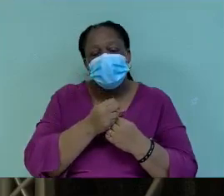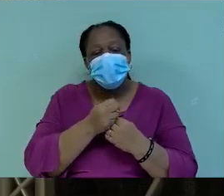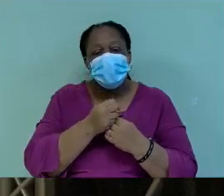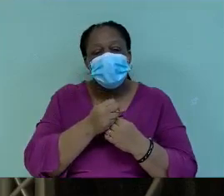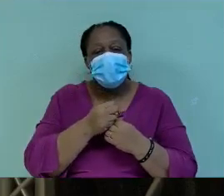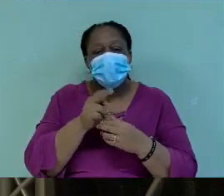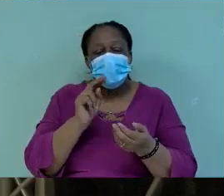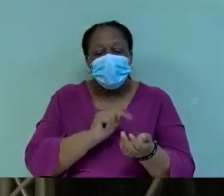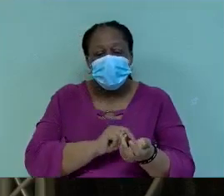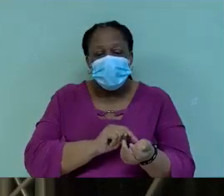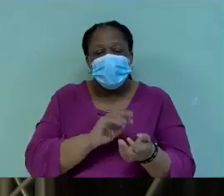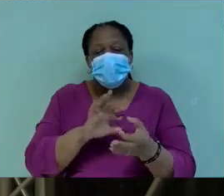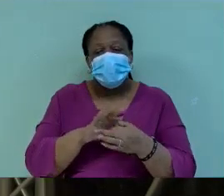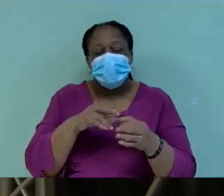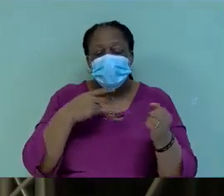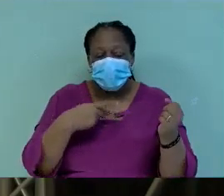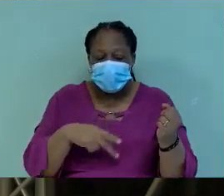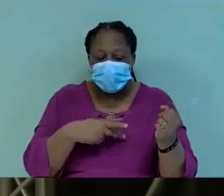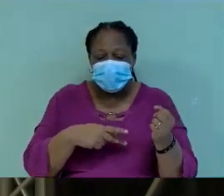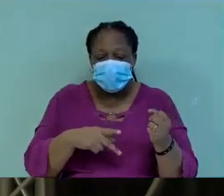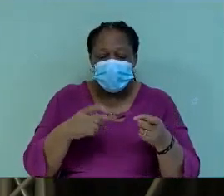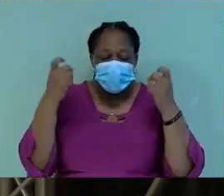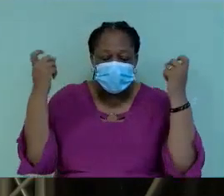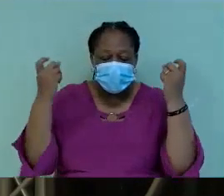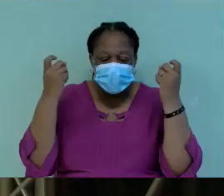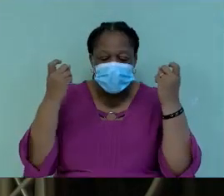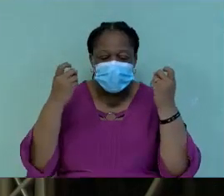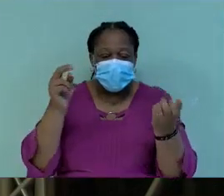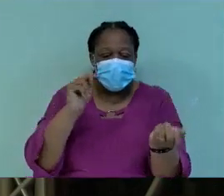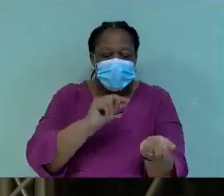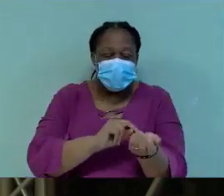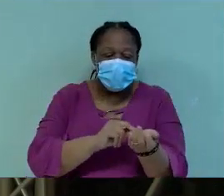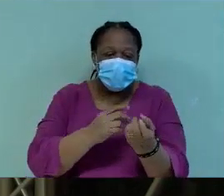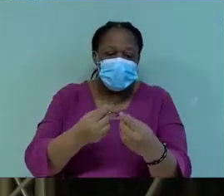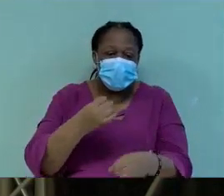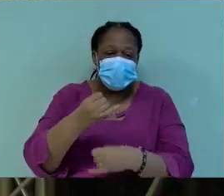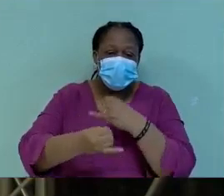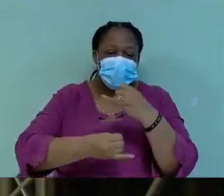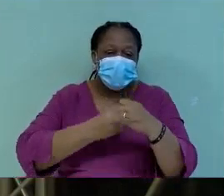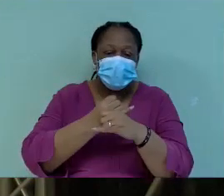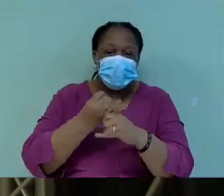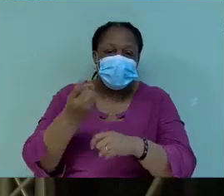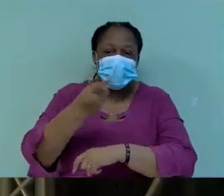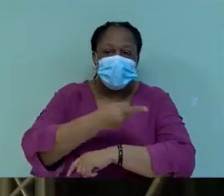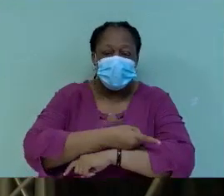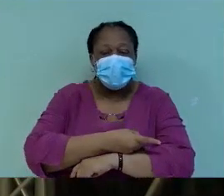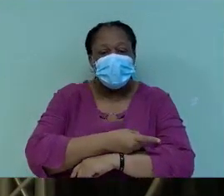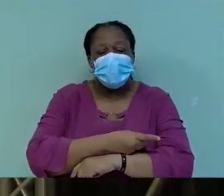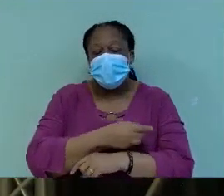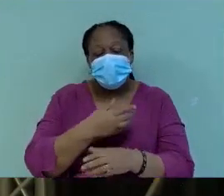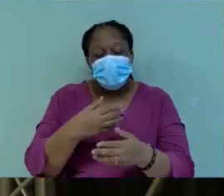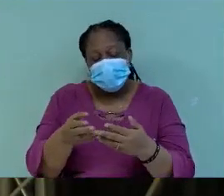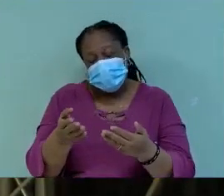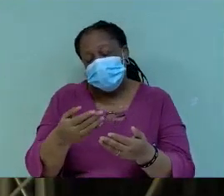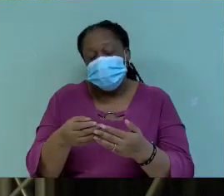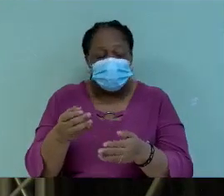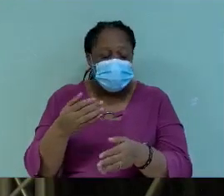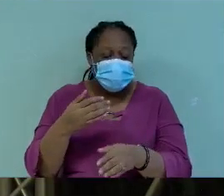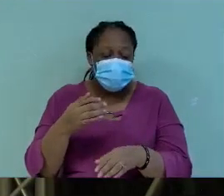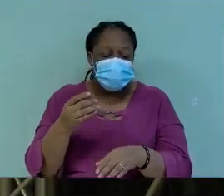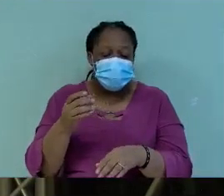St. Kitts celebrated Nurses International Day. Despite COVID-19, the atmosphere